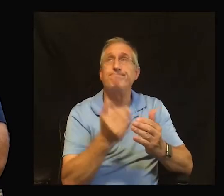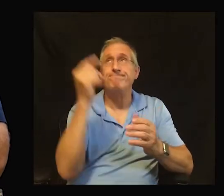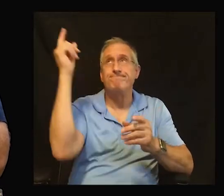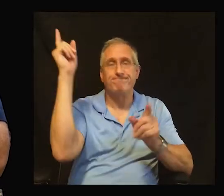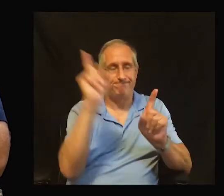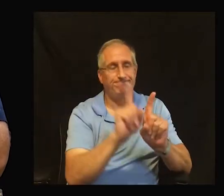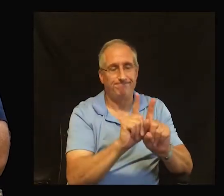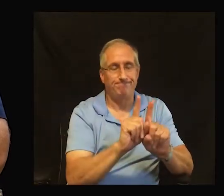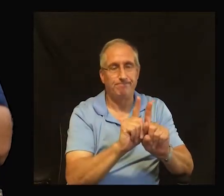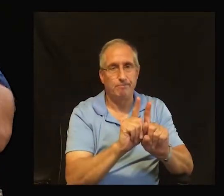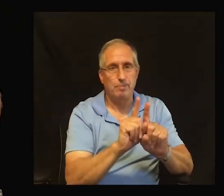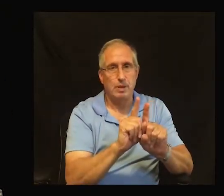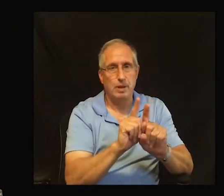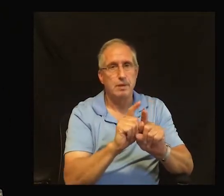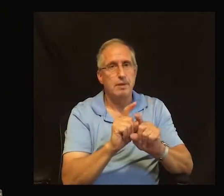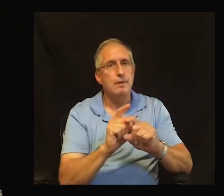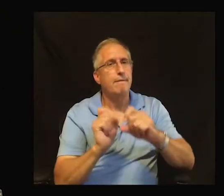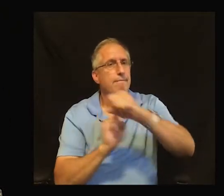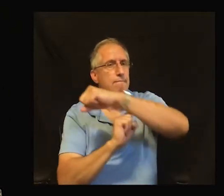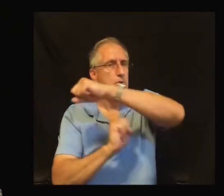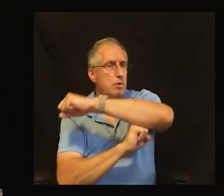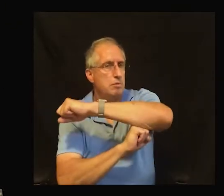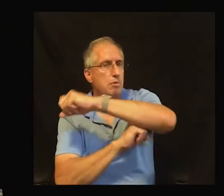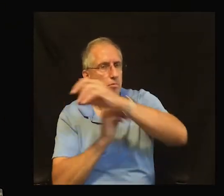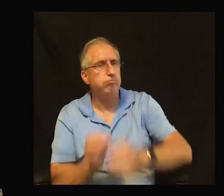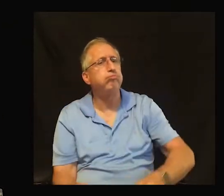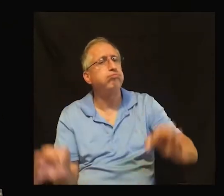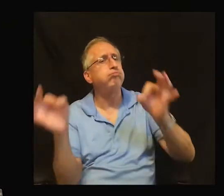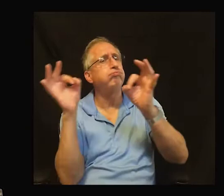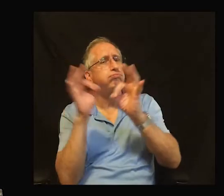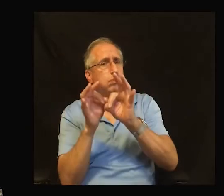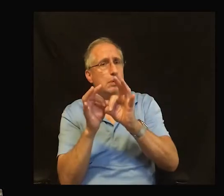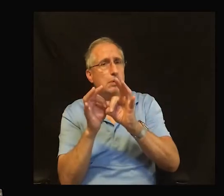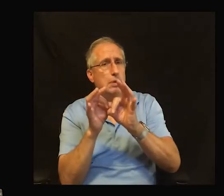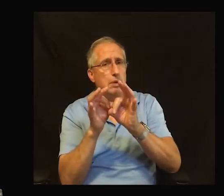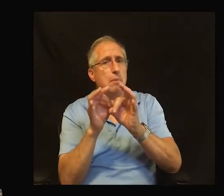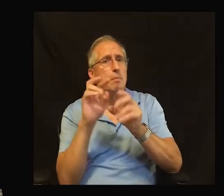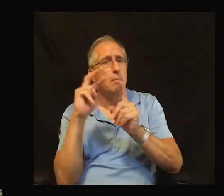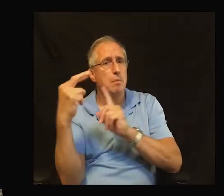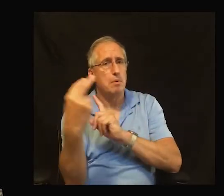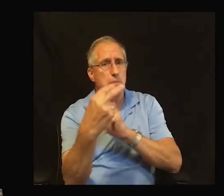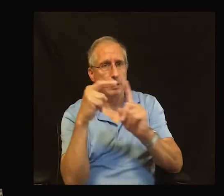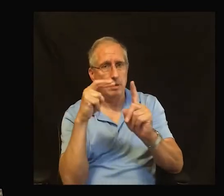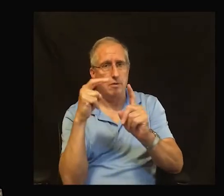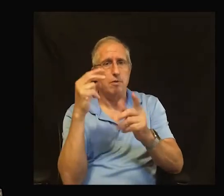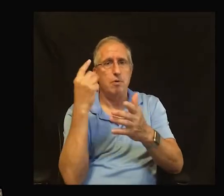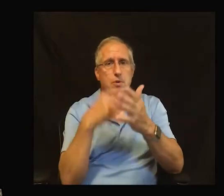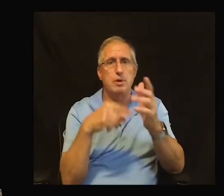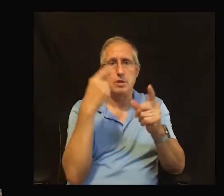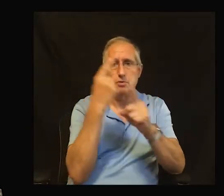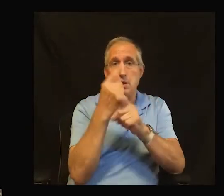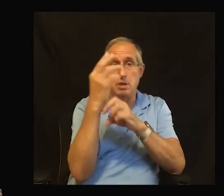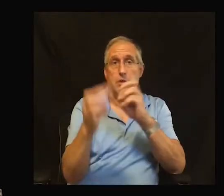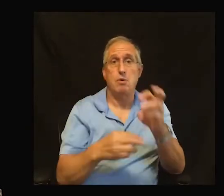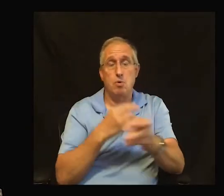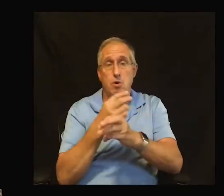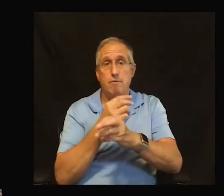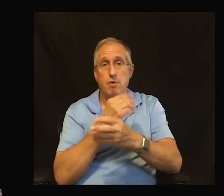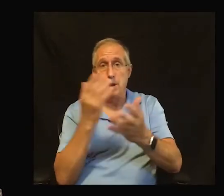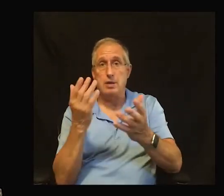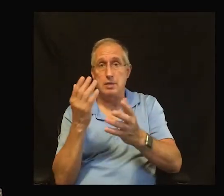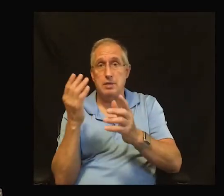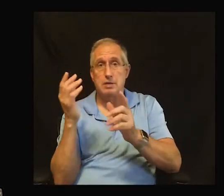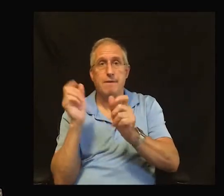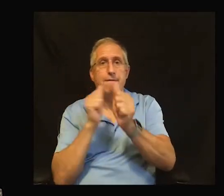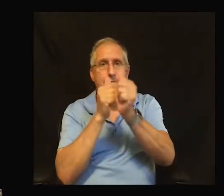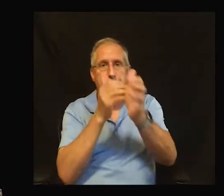near. This is so foundational. This is a foundational perspective of what is right in the world